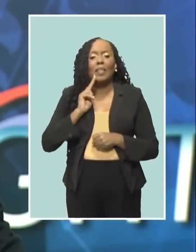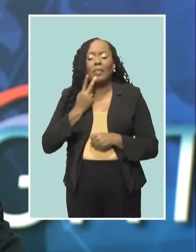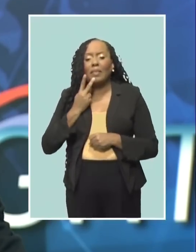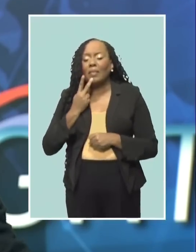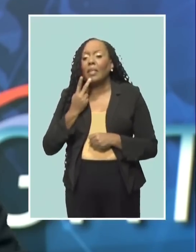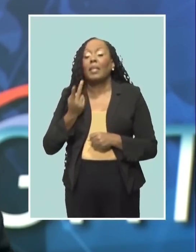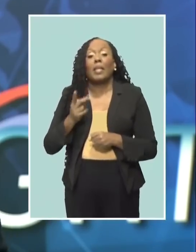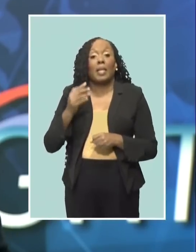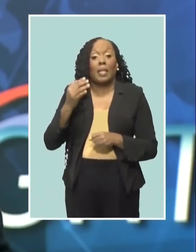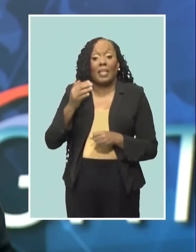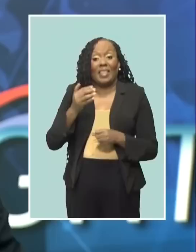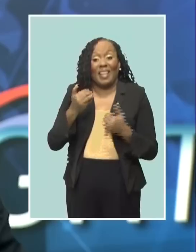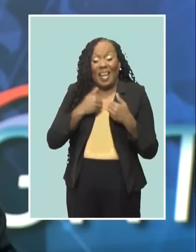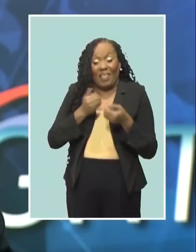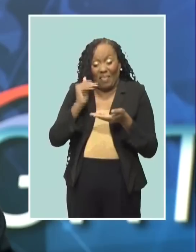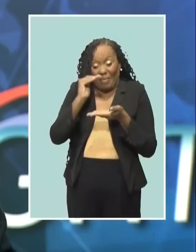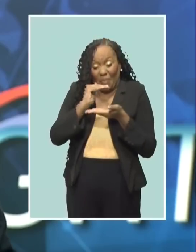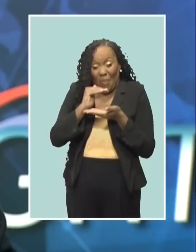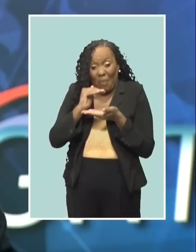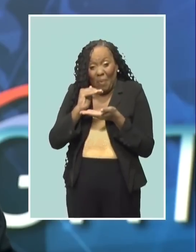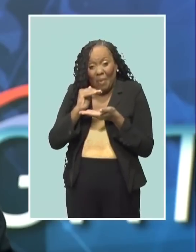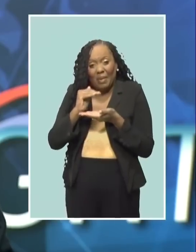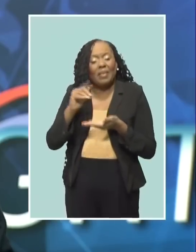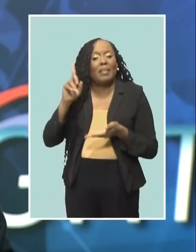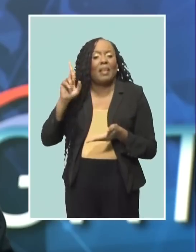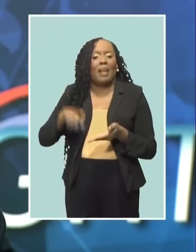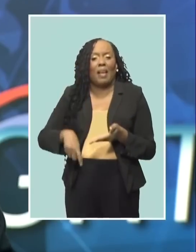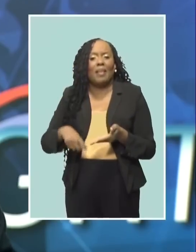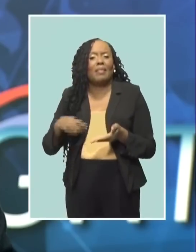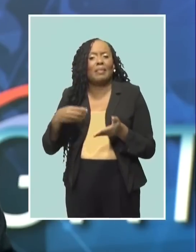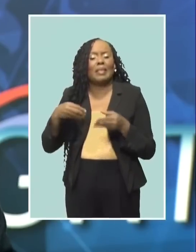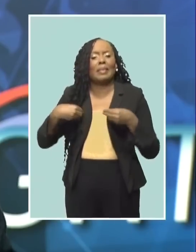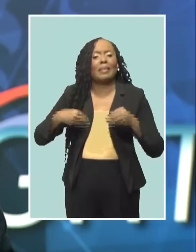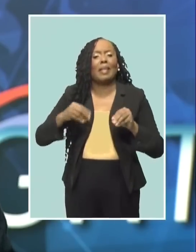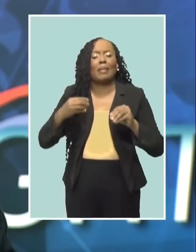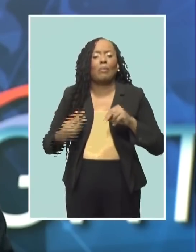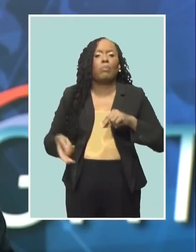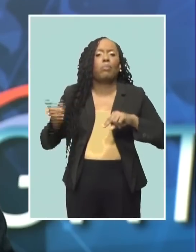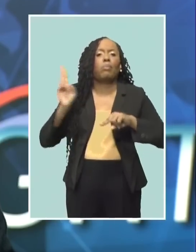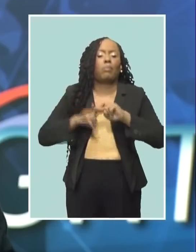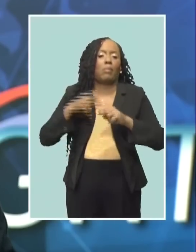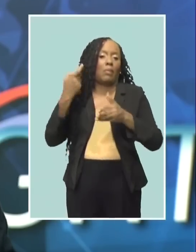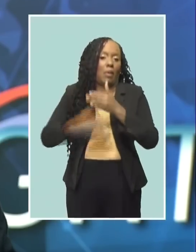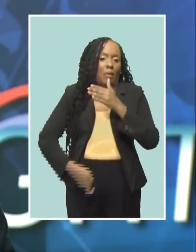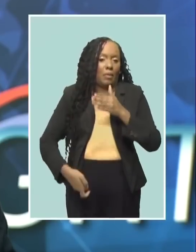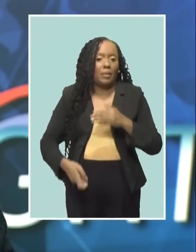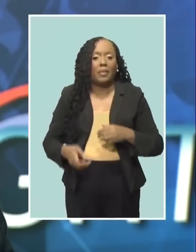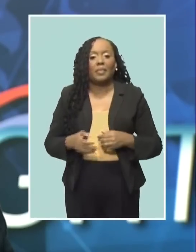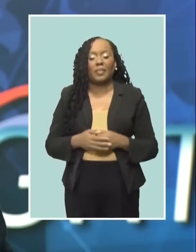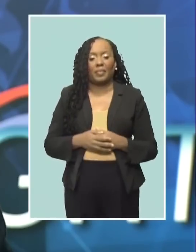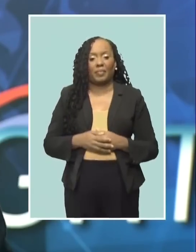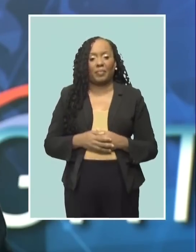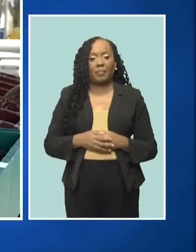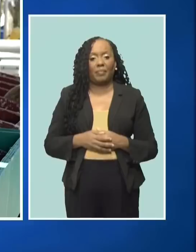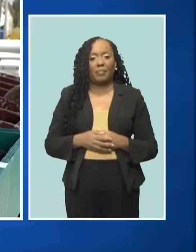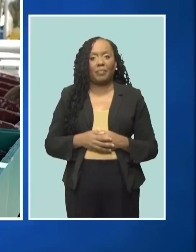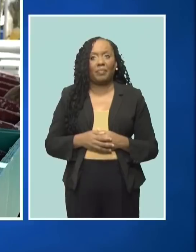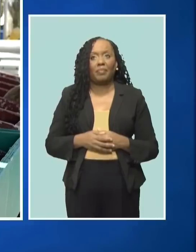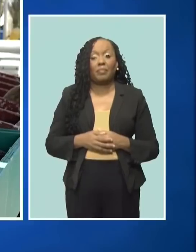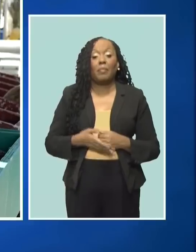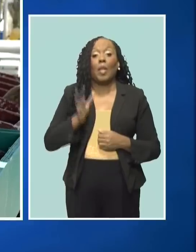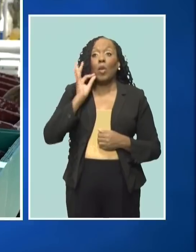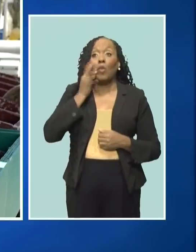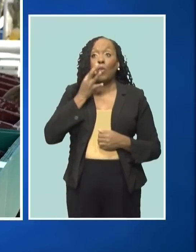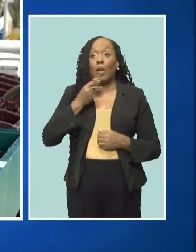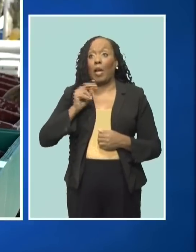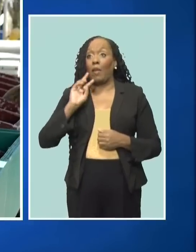than usual prices is putting pressure on their businesses. Anesta Henry has that report. Fruit and